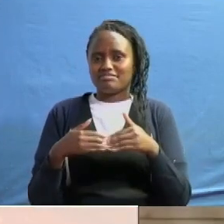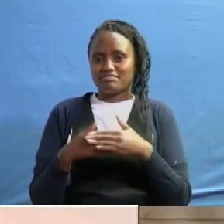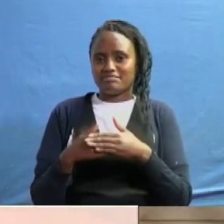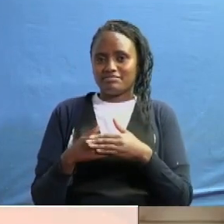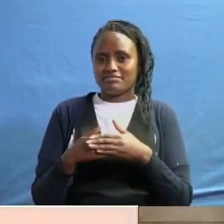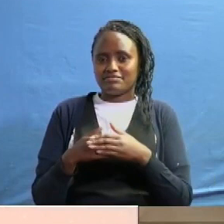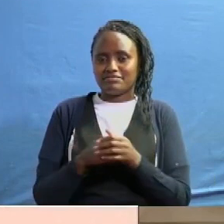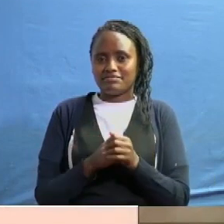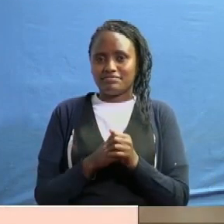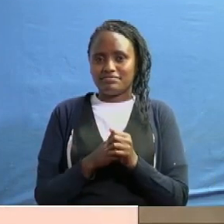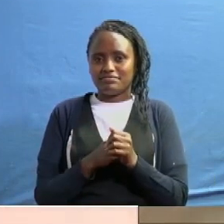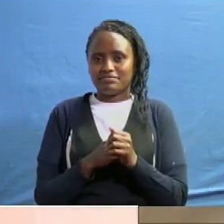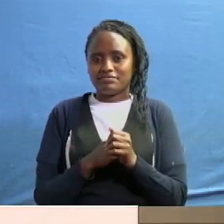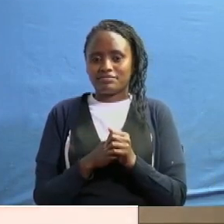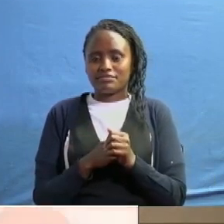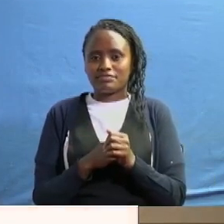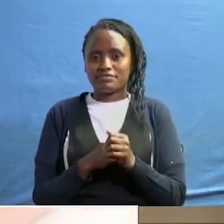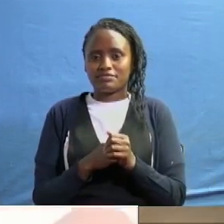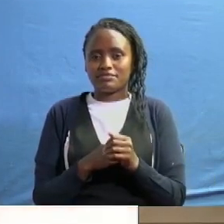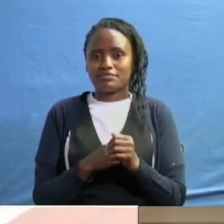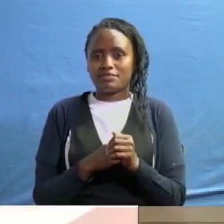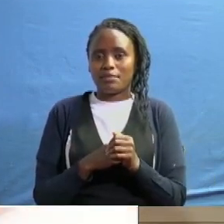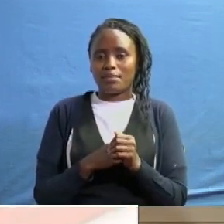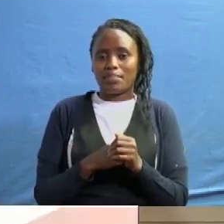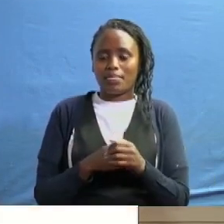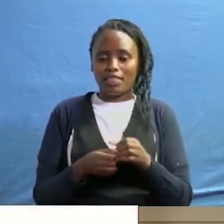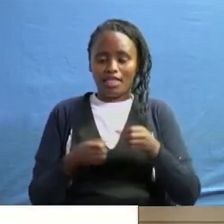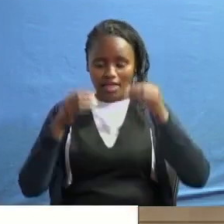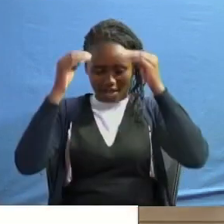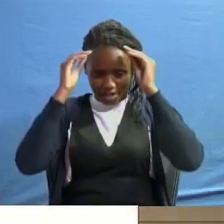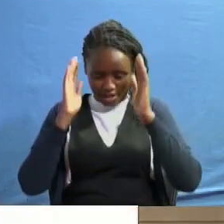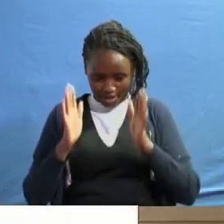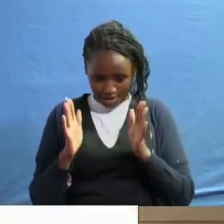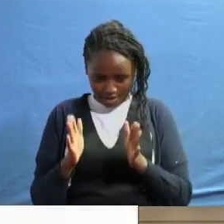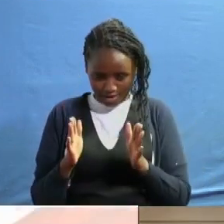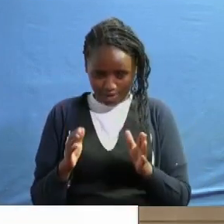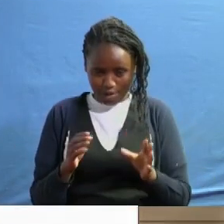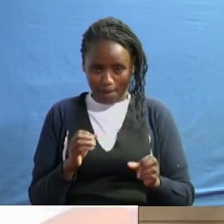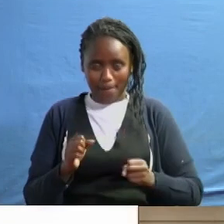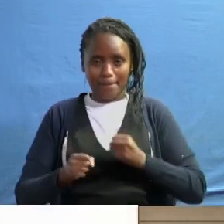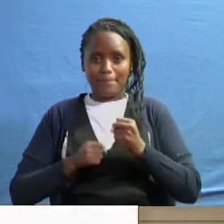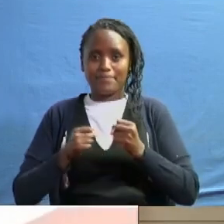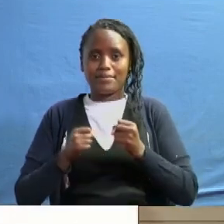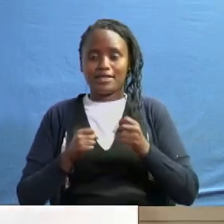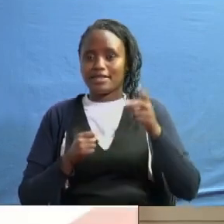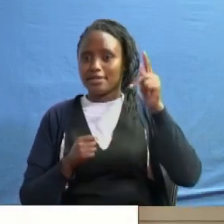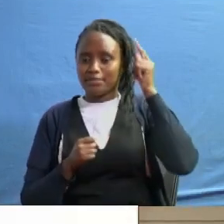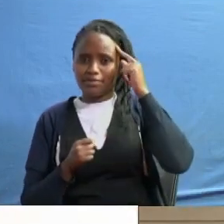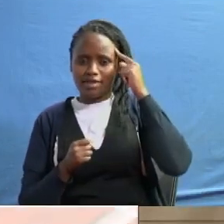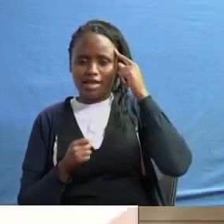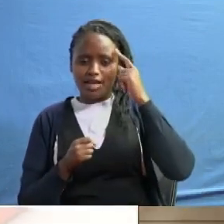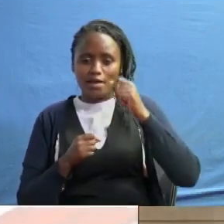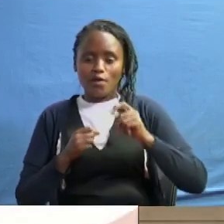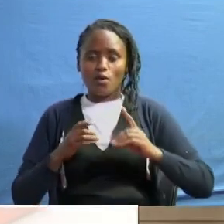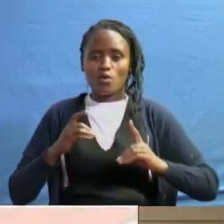courage. Gisele Triumph, mwanafunzi kutoka shule ya Busy Brains County ya Kakamega, ambaye ameshiriki densi